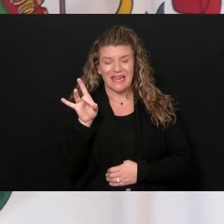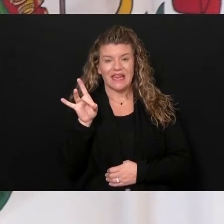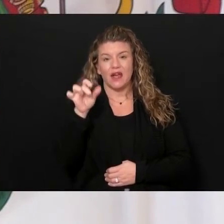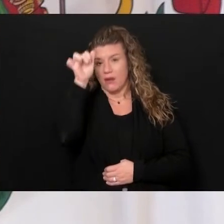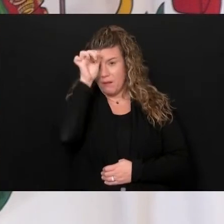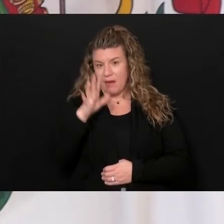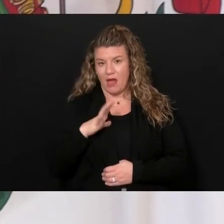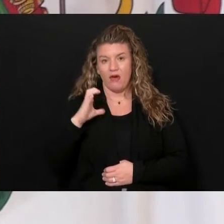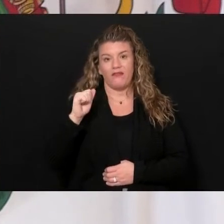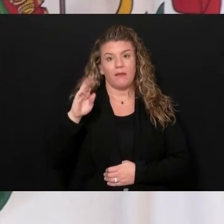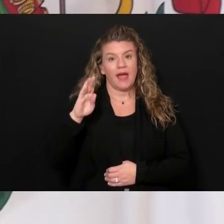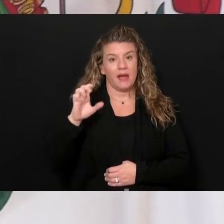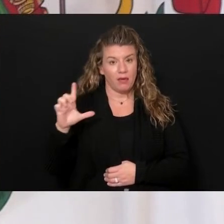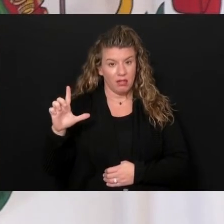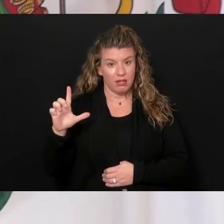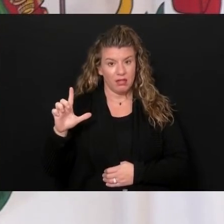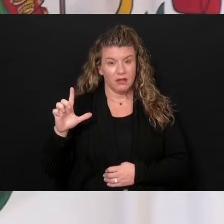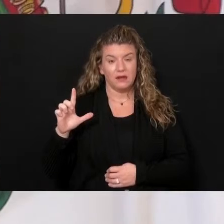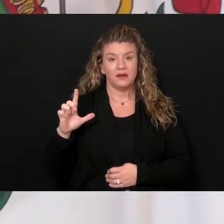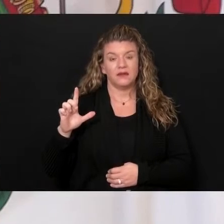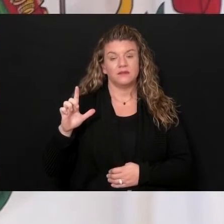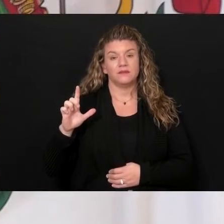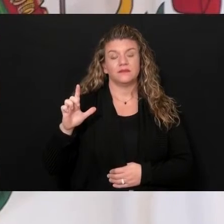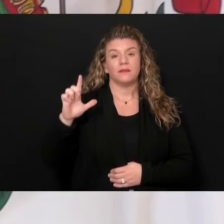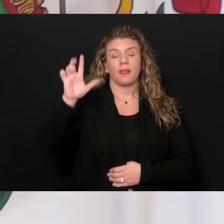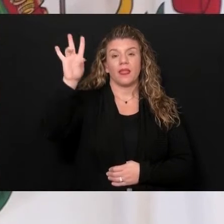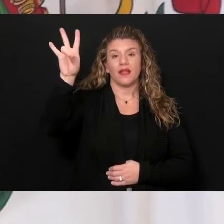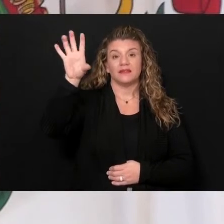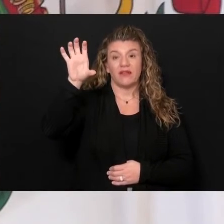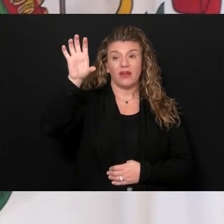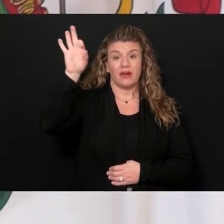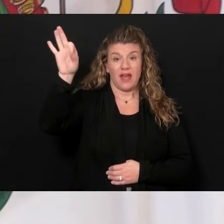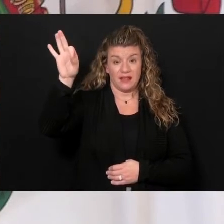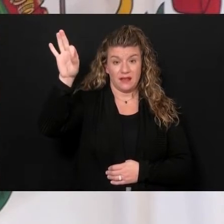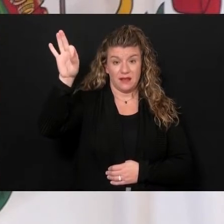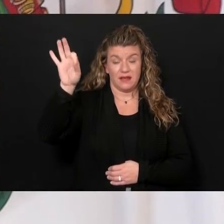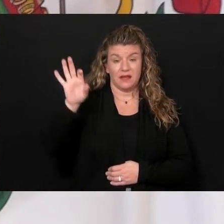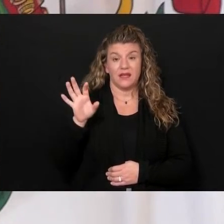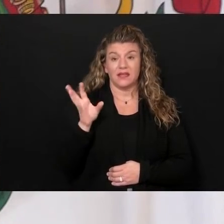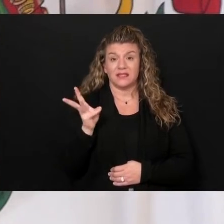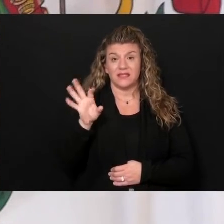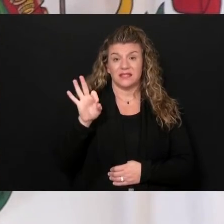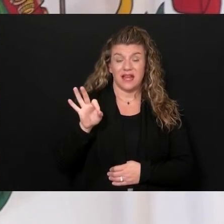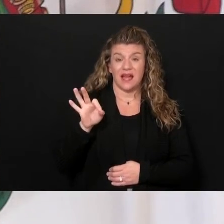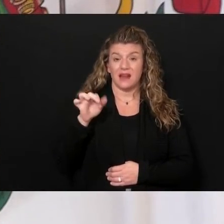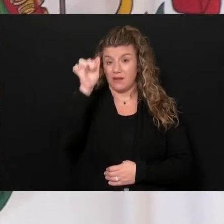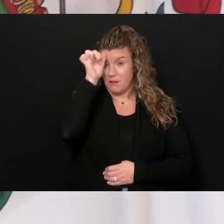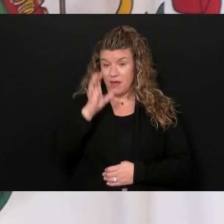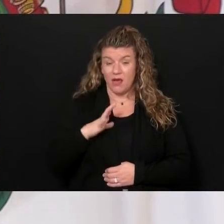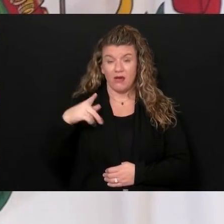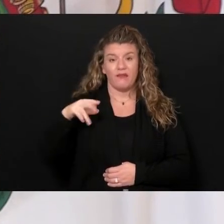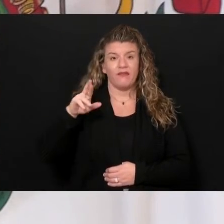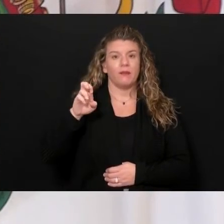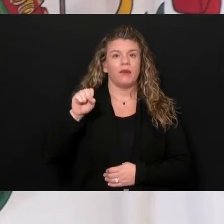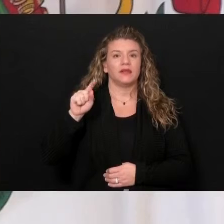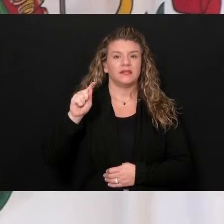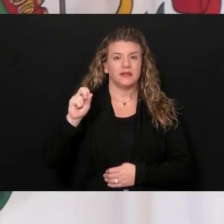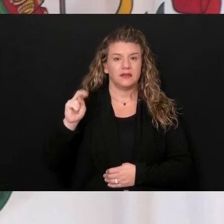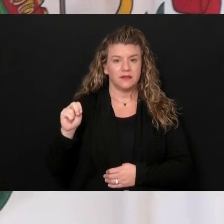98-year-old male from Cabell County. Our 709th death, a 69-year-old male from Preston